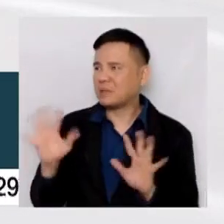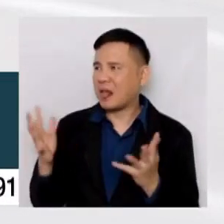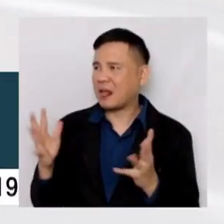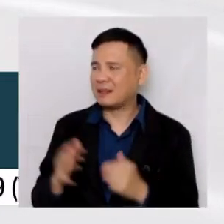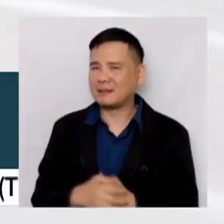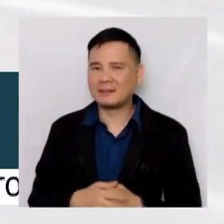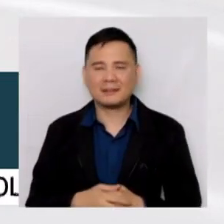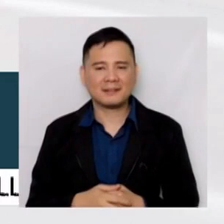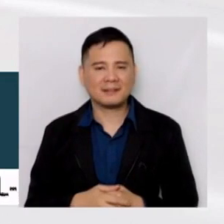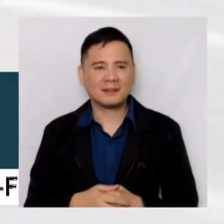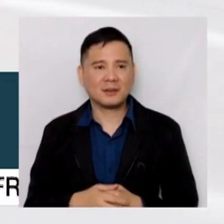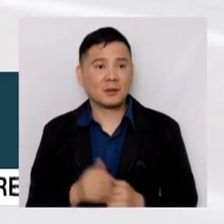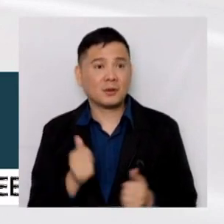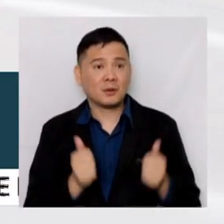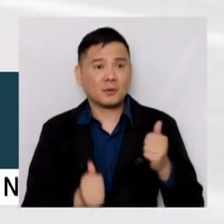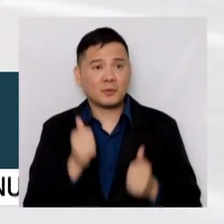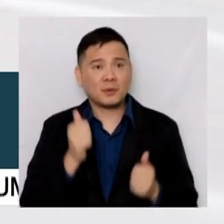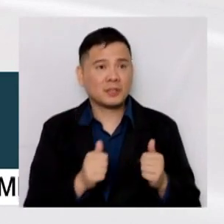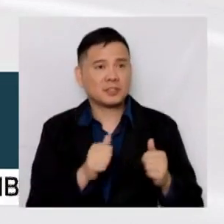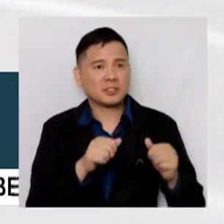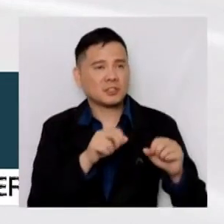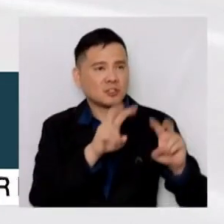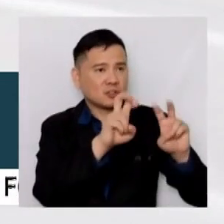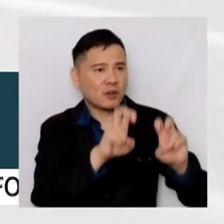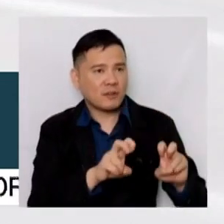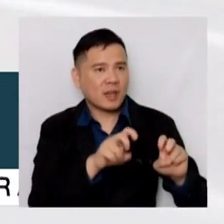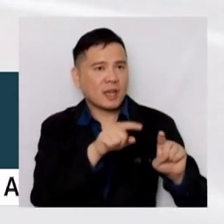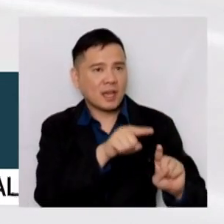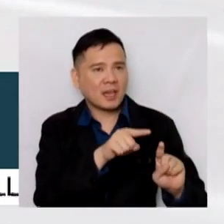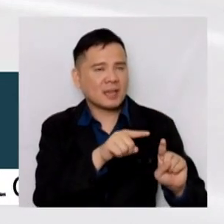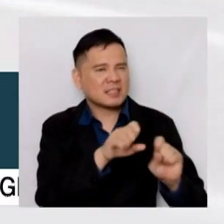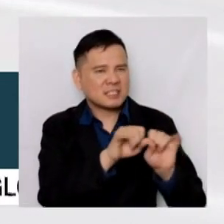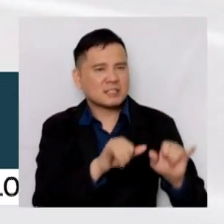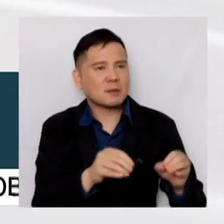house is the most credible? I'm not sure, but,